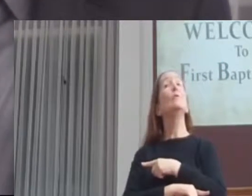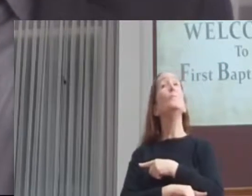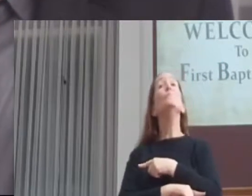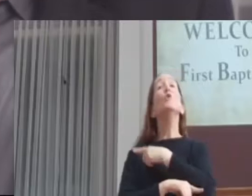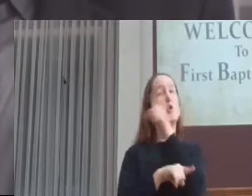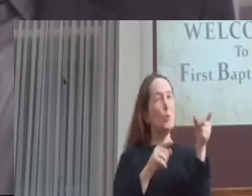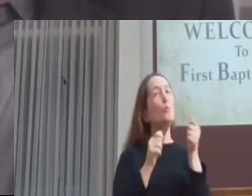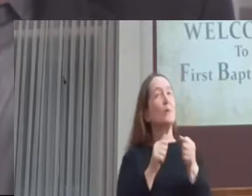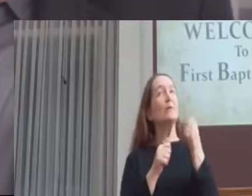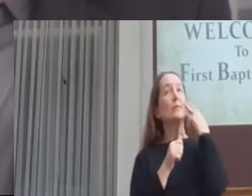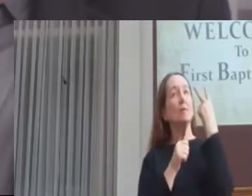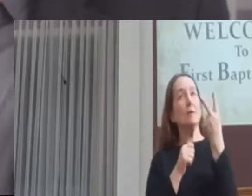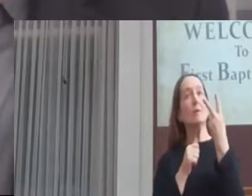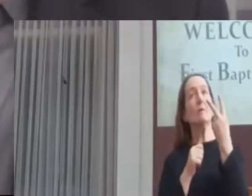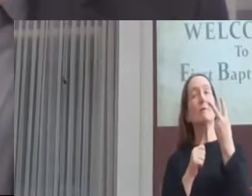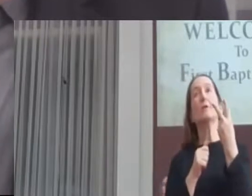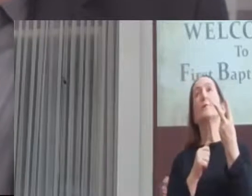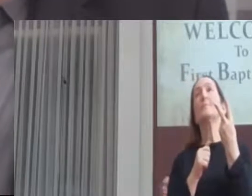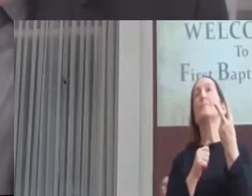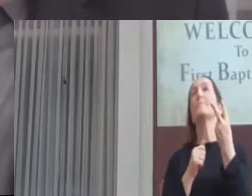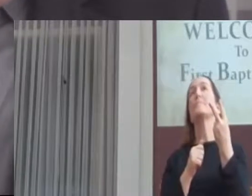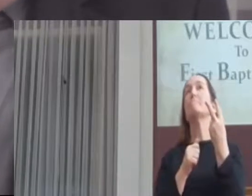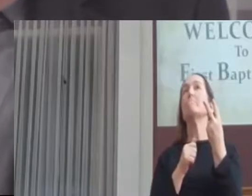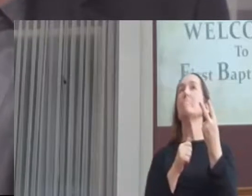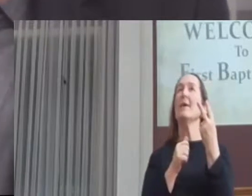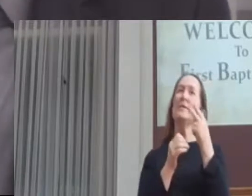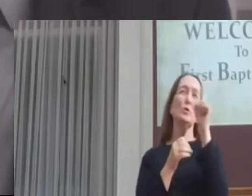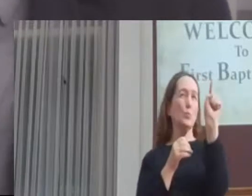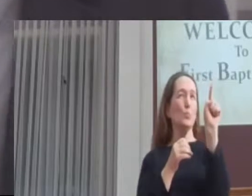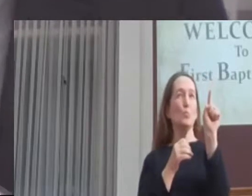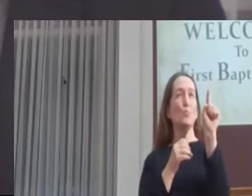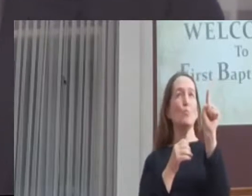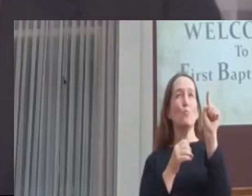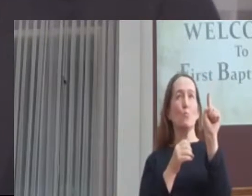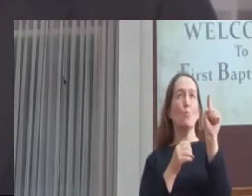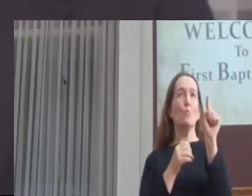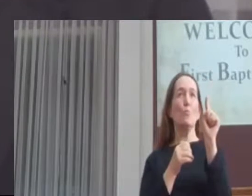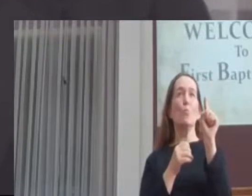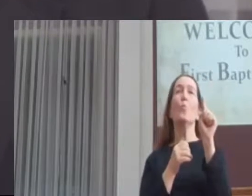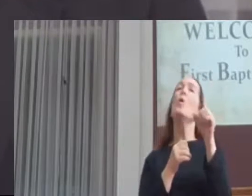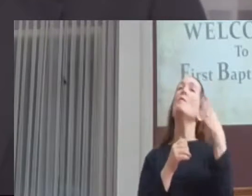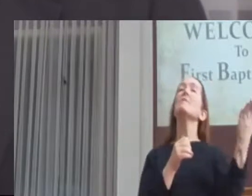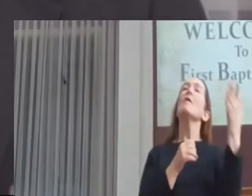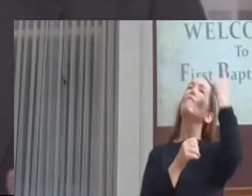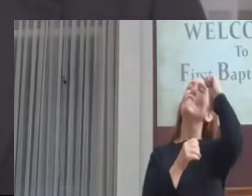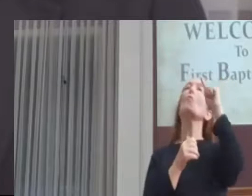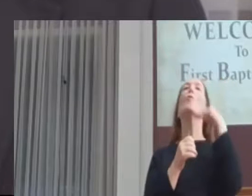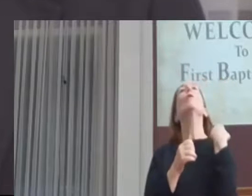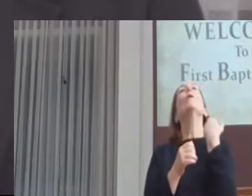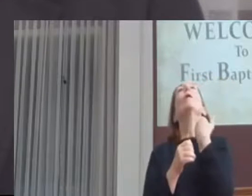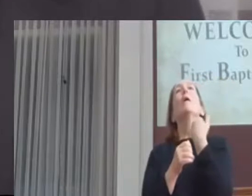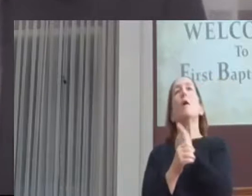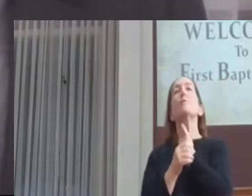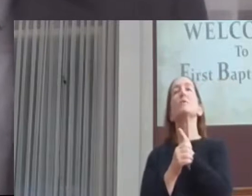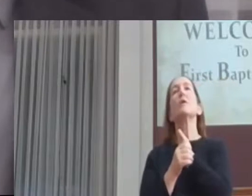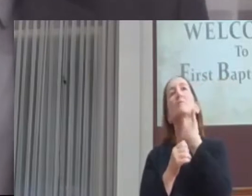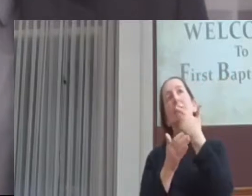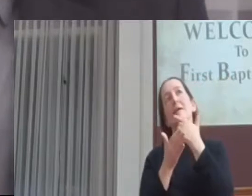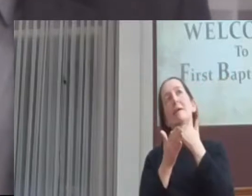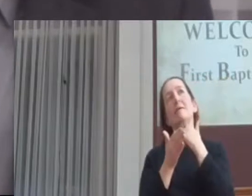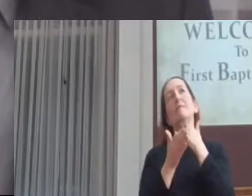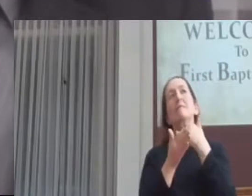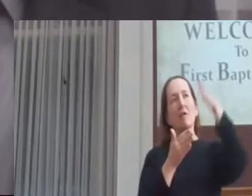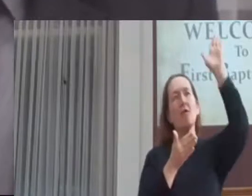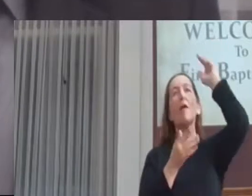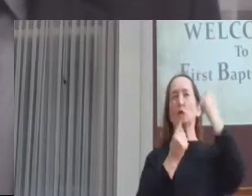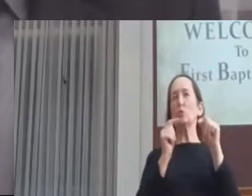to see at least one item for ourselves that God is trying to show